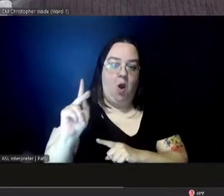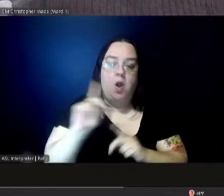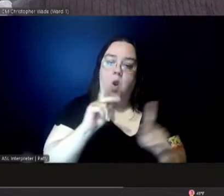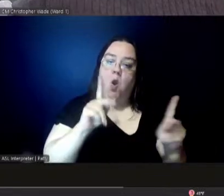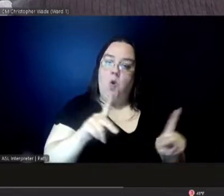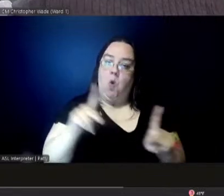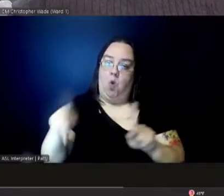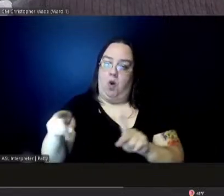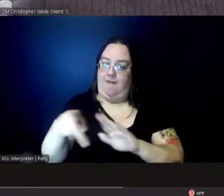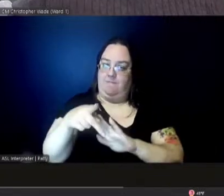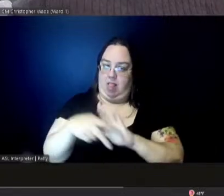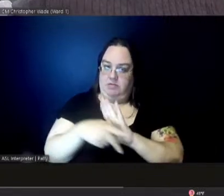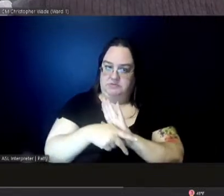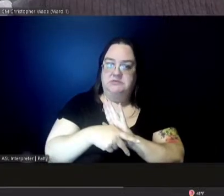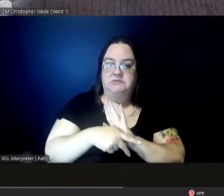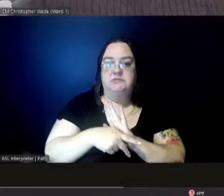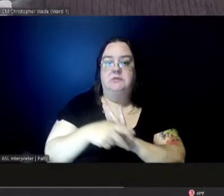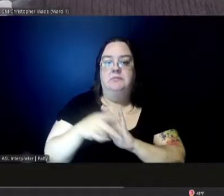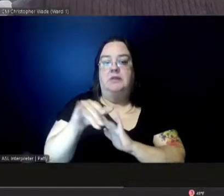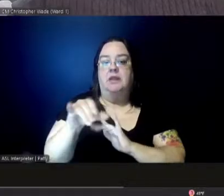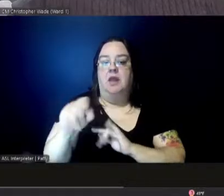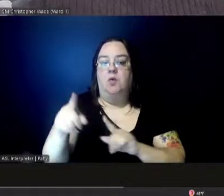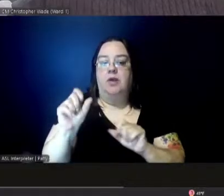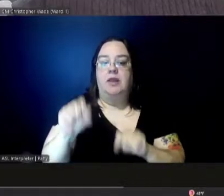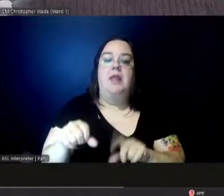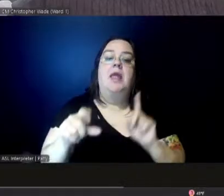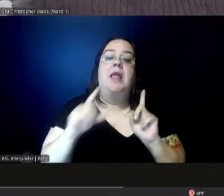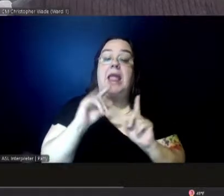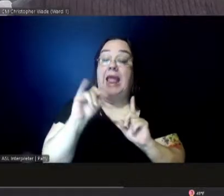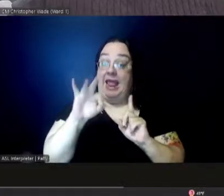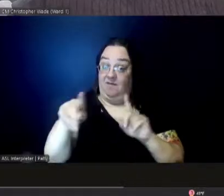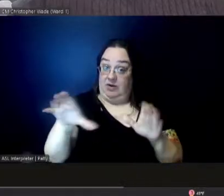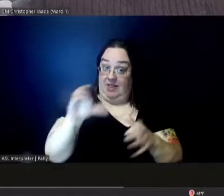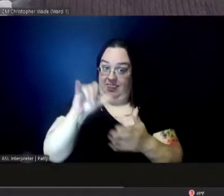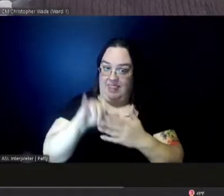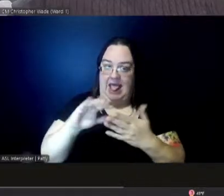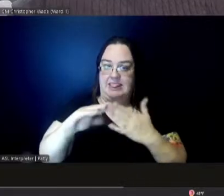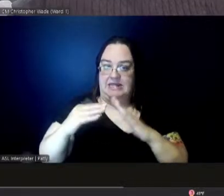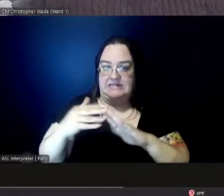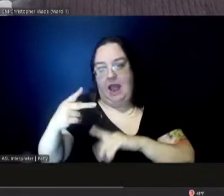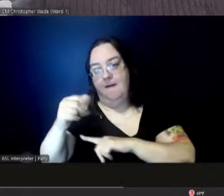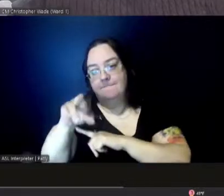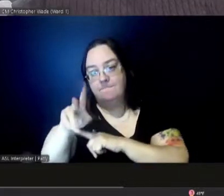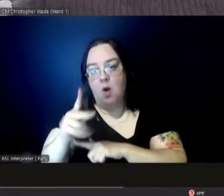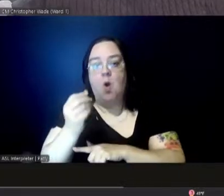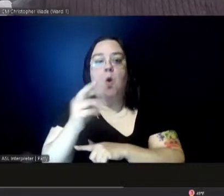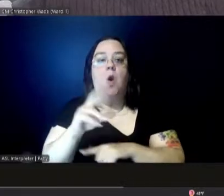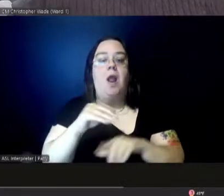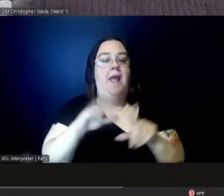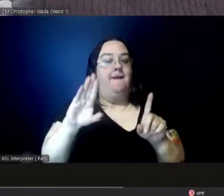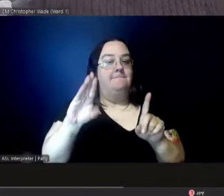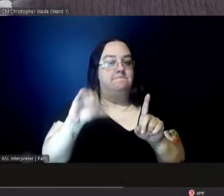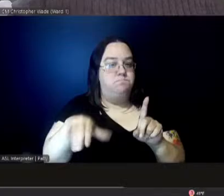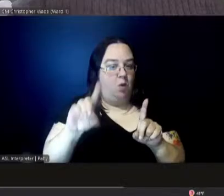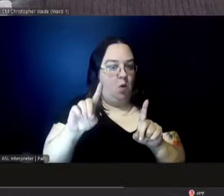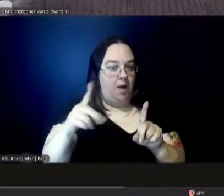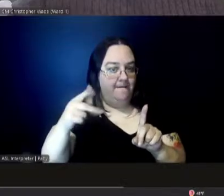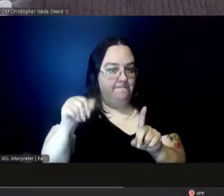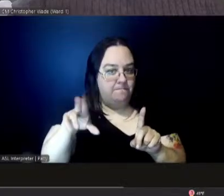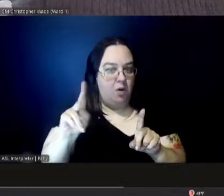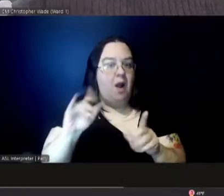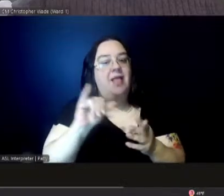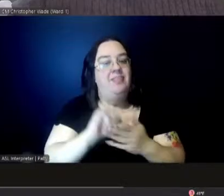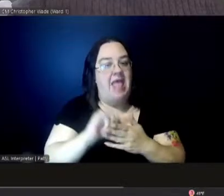policy. Yes, you can. And that would, if you did that at Town Park, or I guess if you did that at Boyd Park, that would effectively